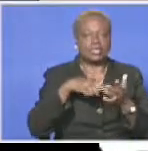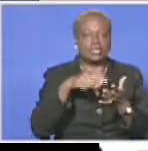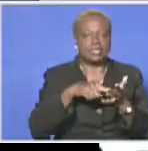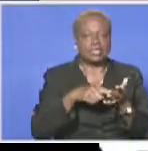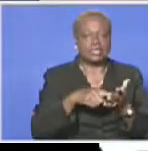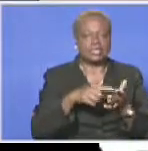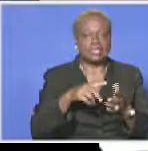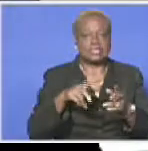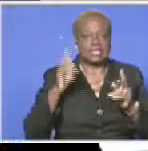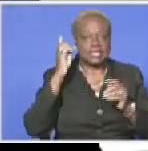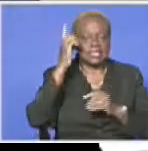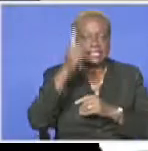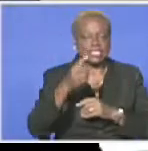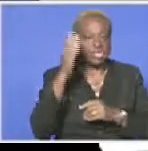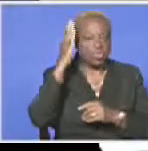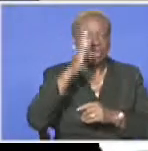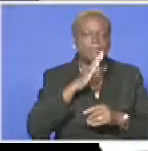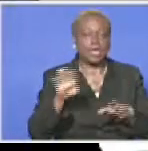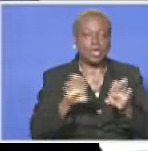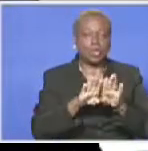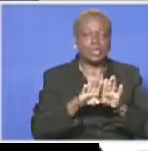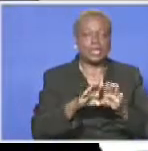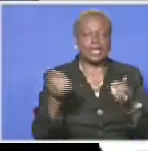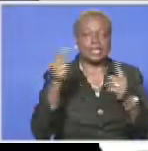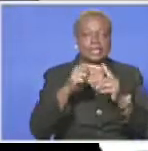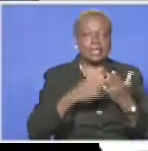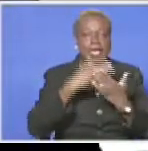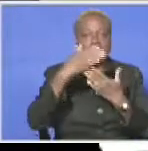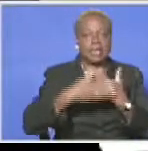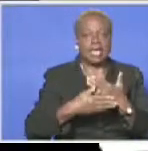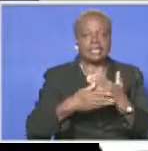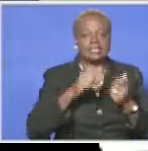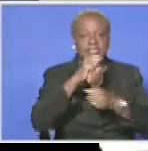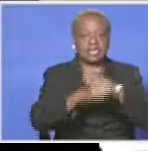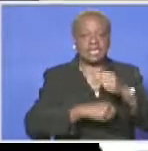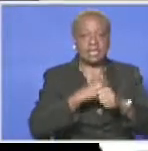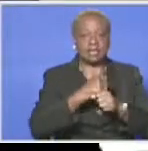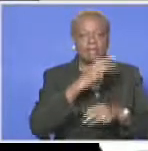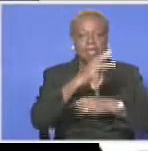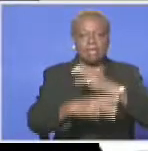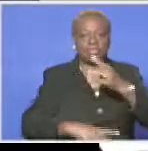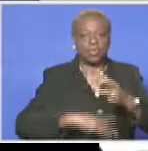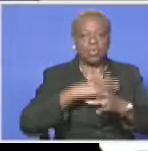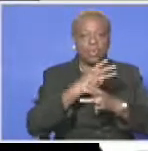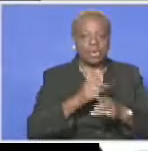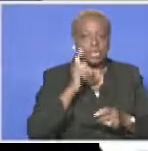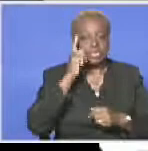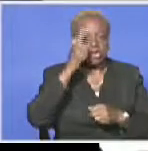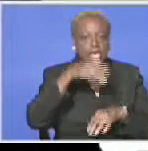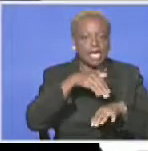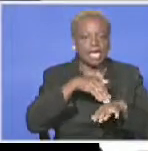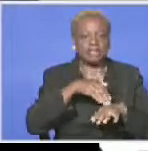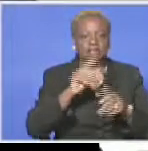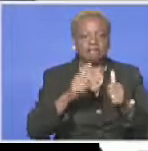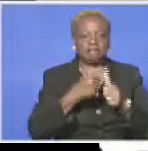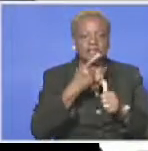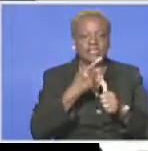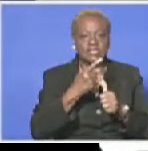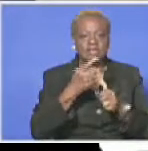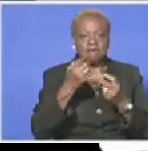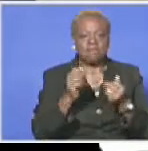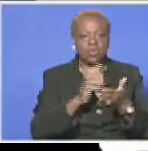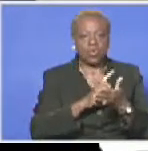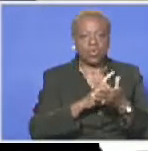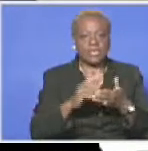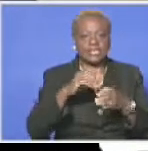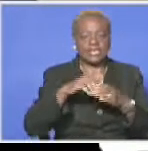year. They were looking at resuming service probably in the first couple of weeks in December, but I think that's now